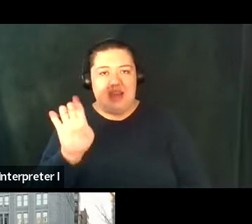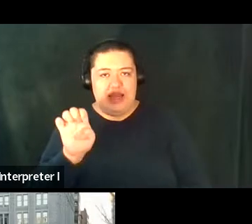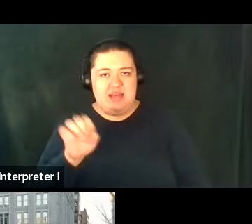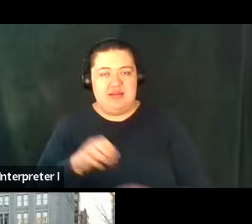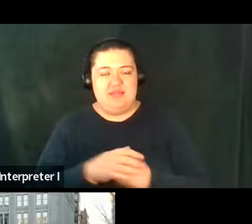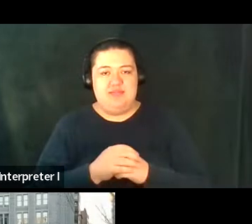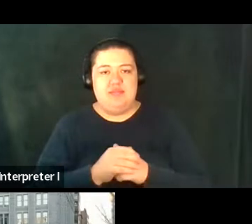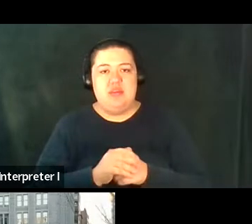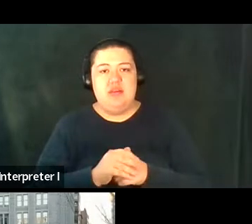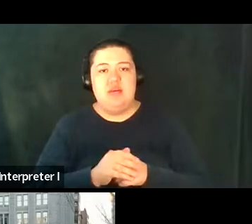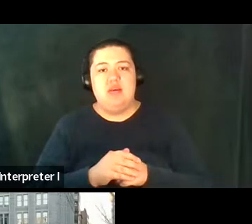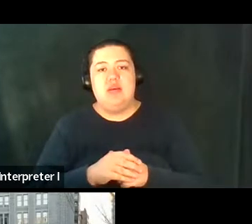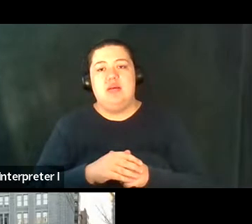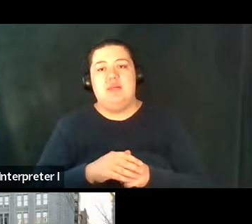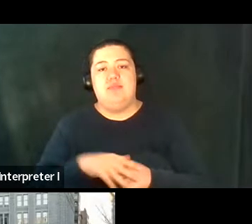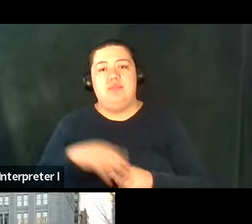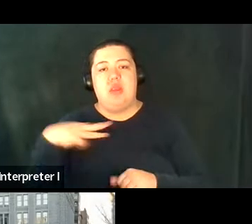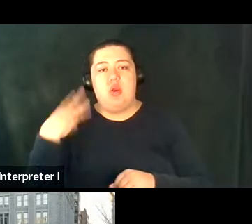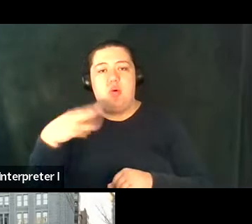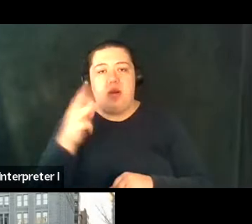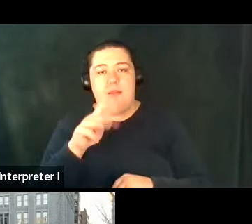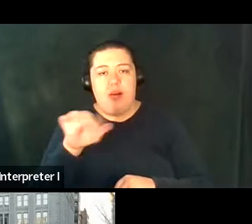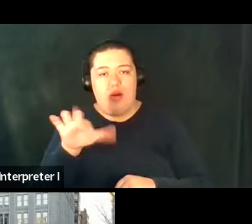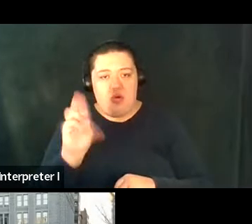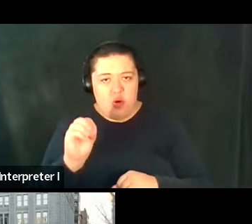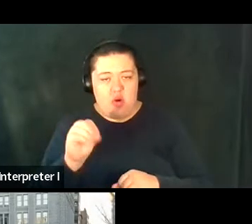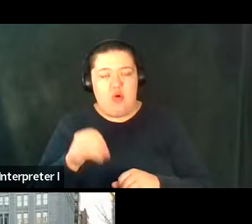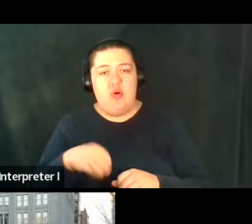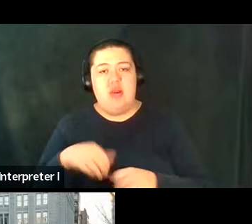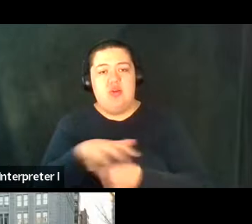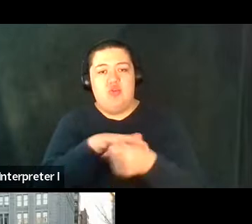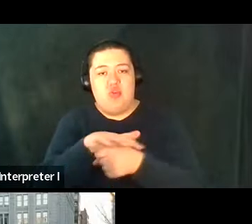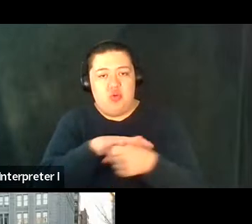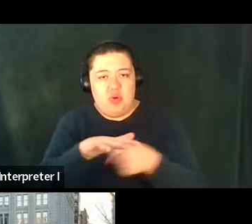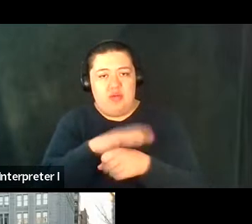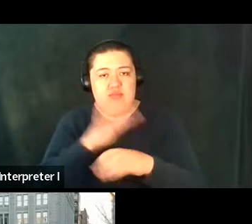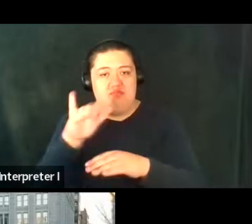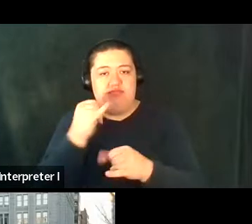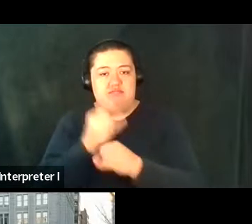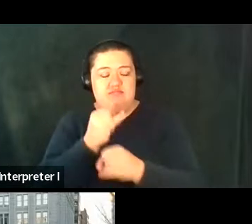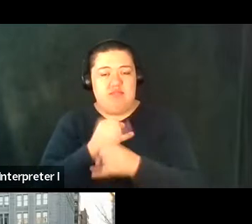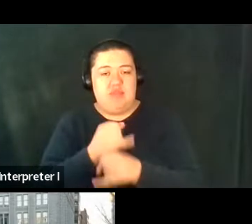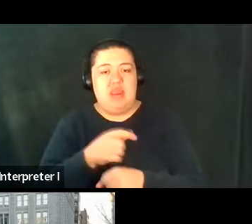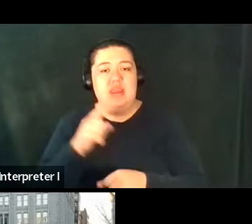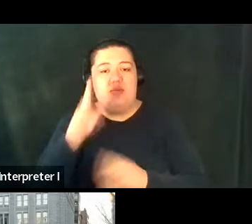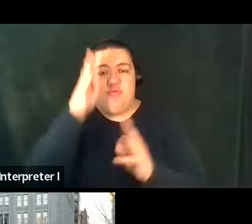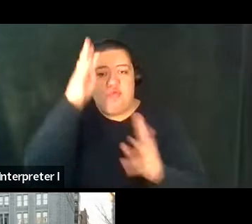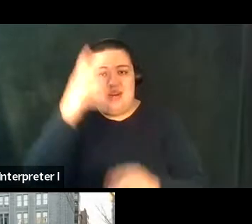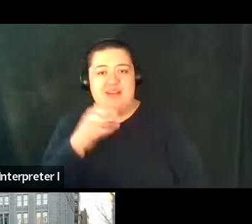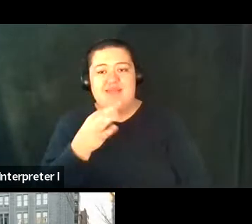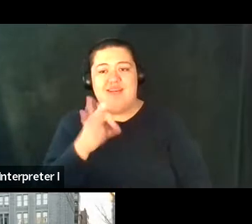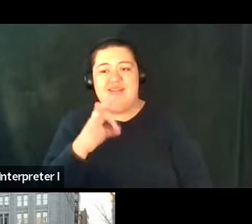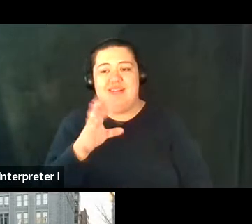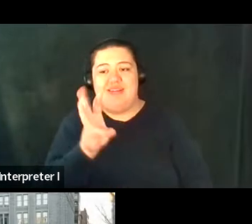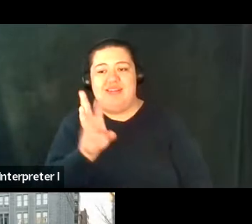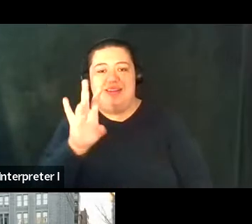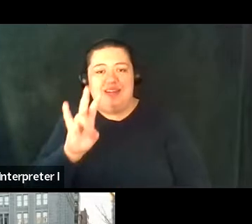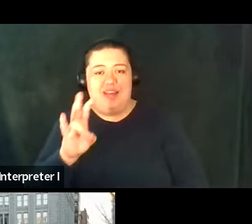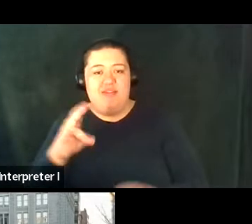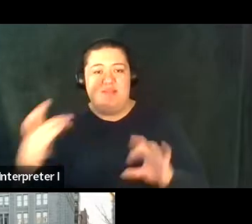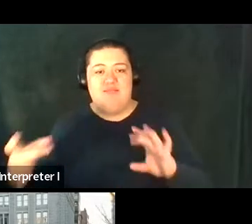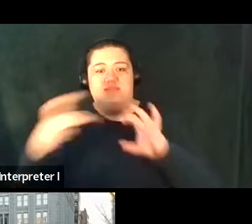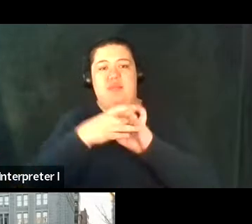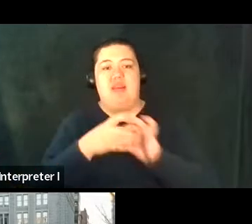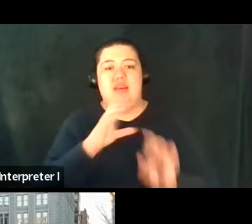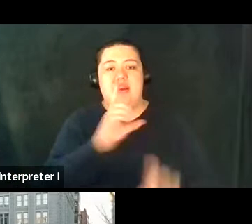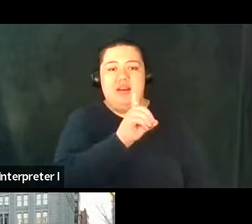The Washington Metropolitan Area Transit Authority is a regional instrumentality that was created in 1967 through an interstate compact between the District of